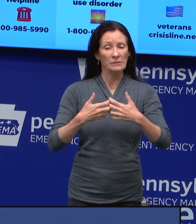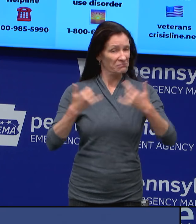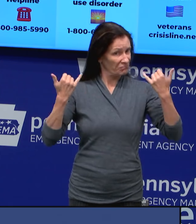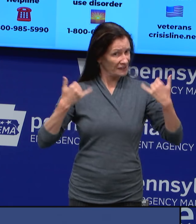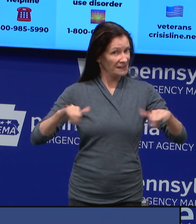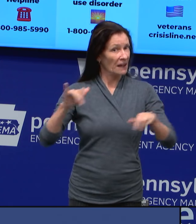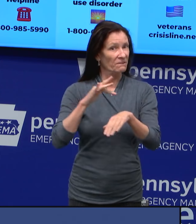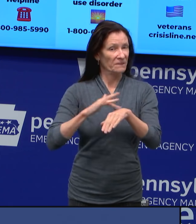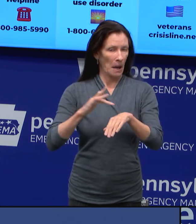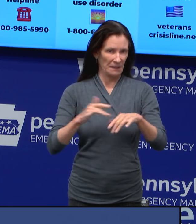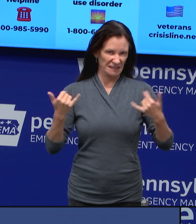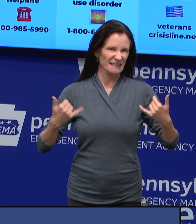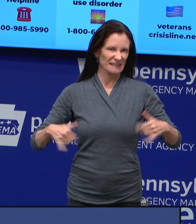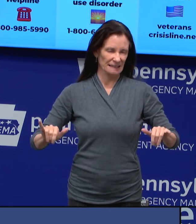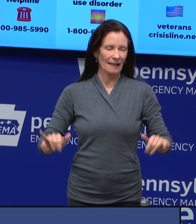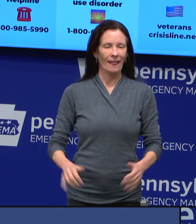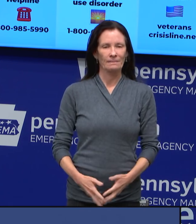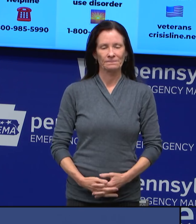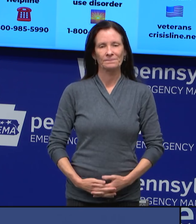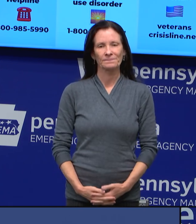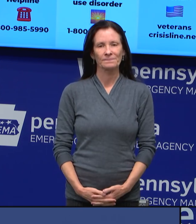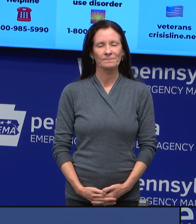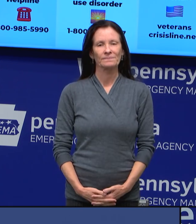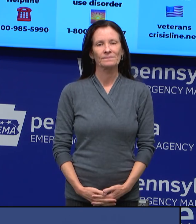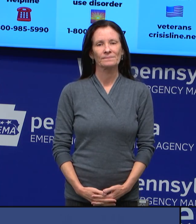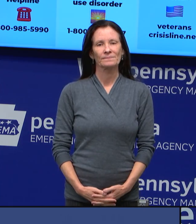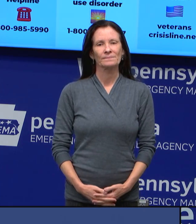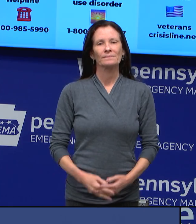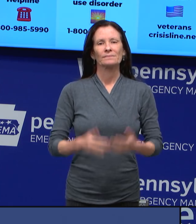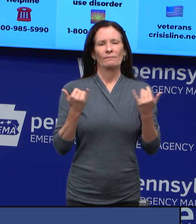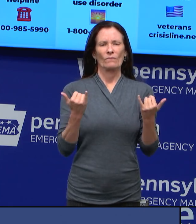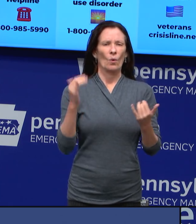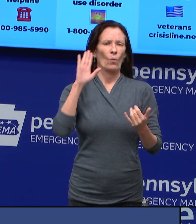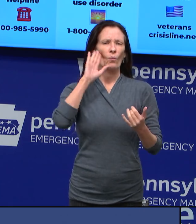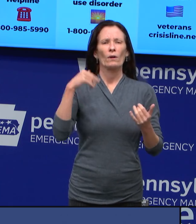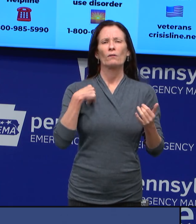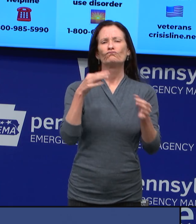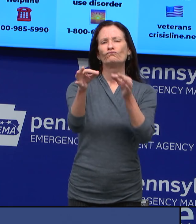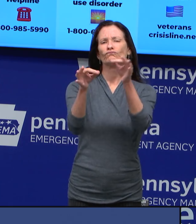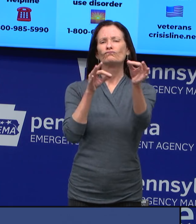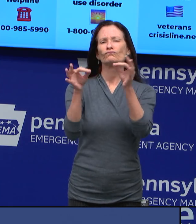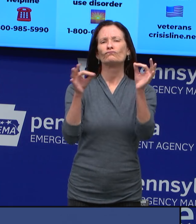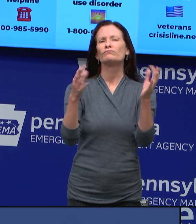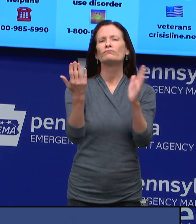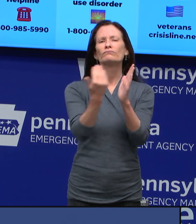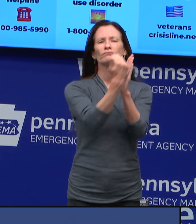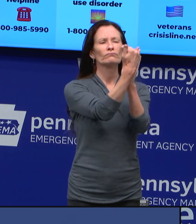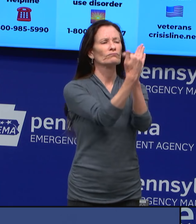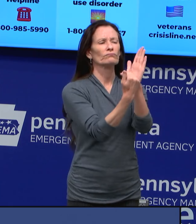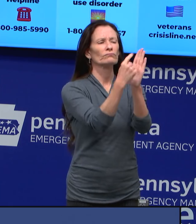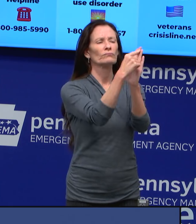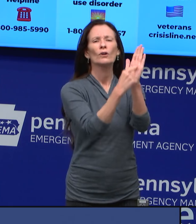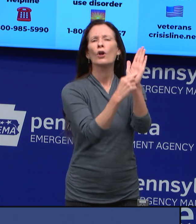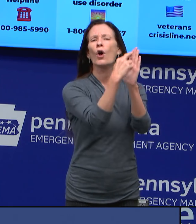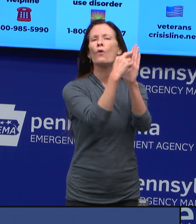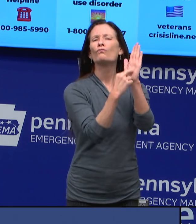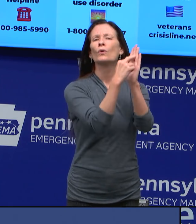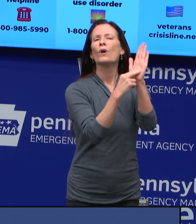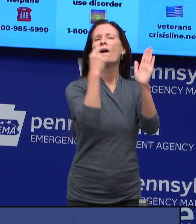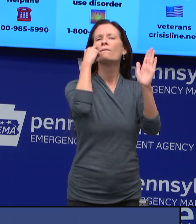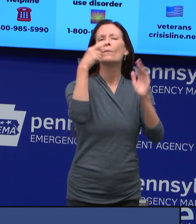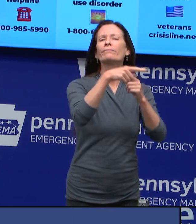Today, we released guidance to provide a process for hospitals and ambulatory surgical facilities to